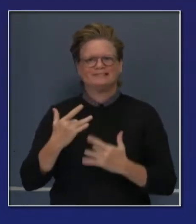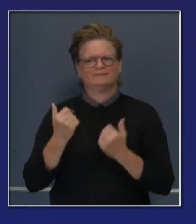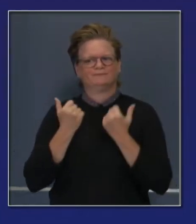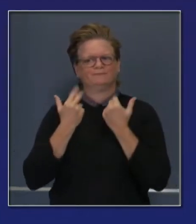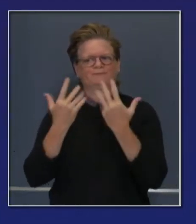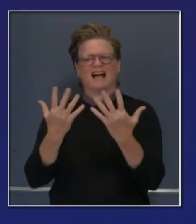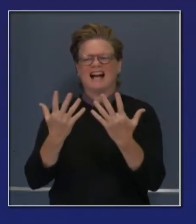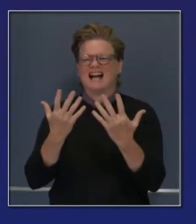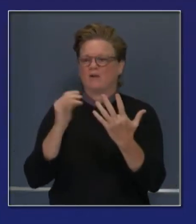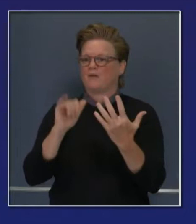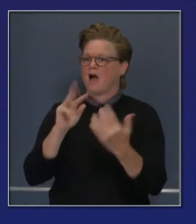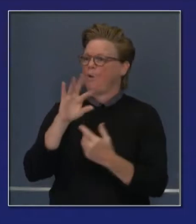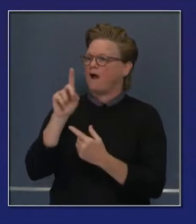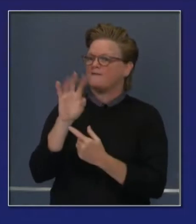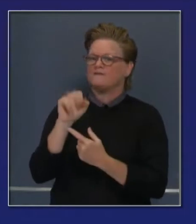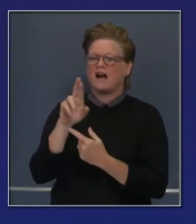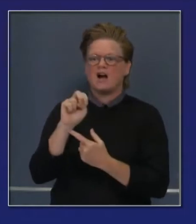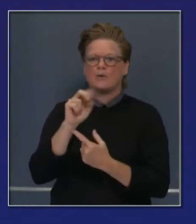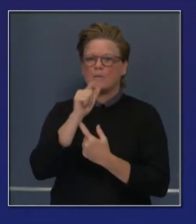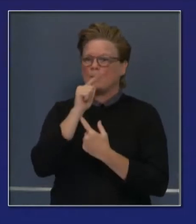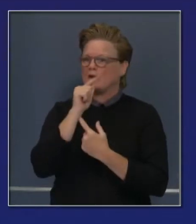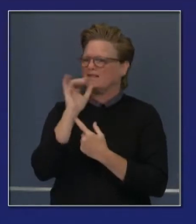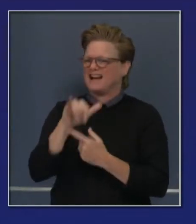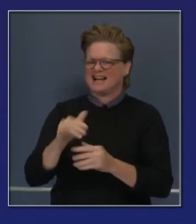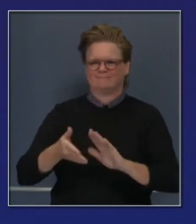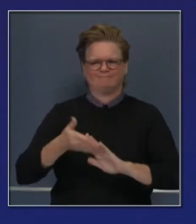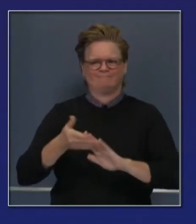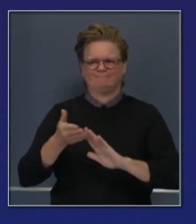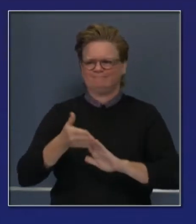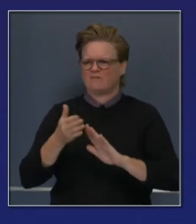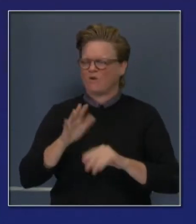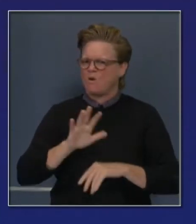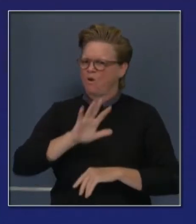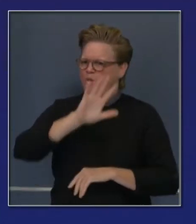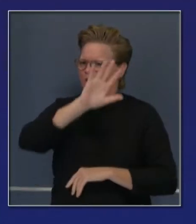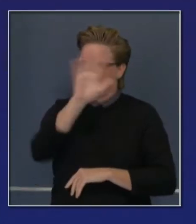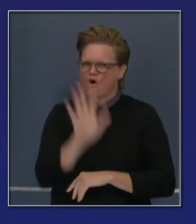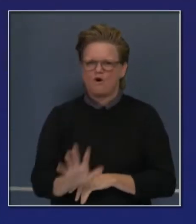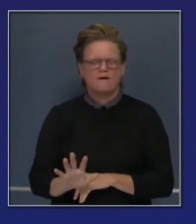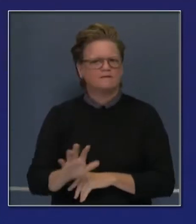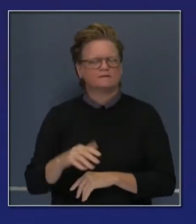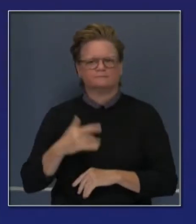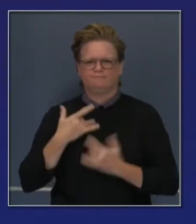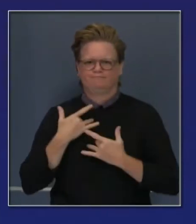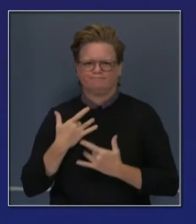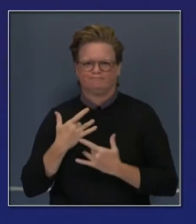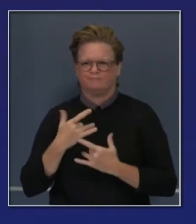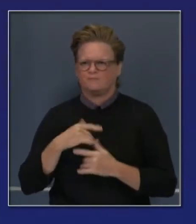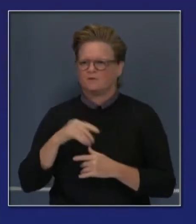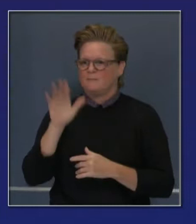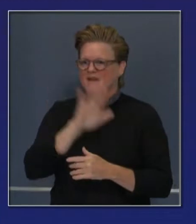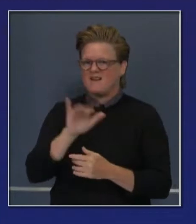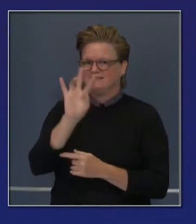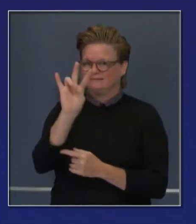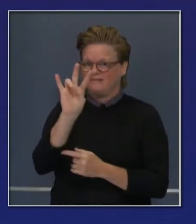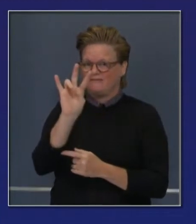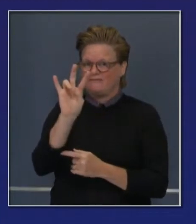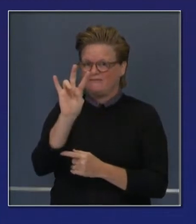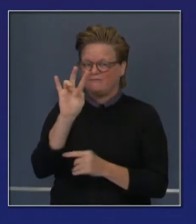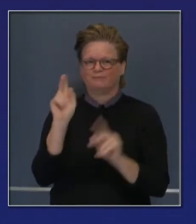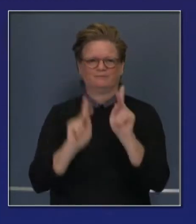others. Some 7 individuals have lost, tragically, their lives in 2,100 plus